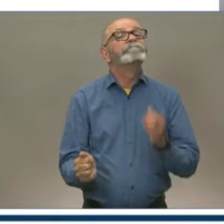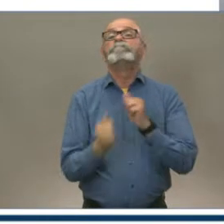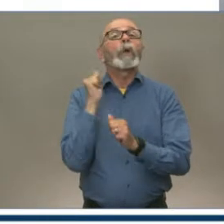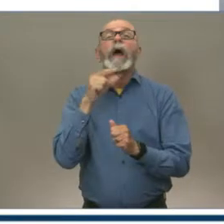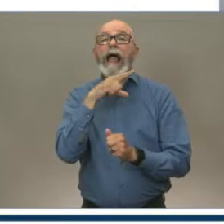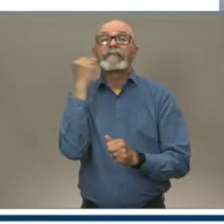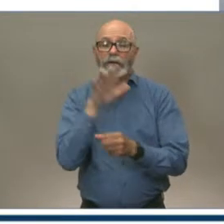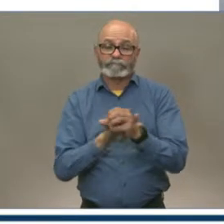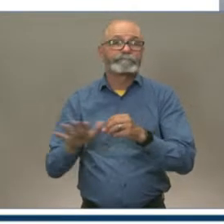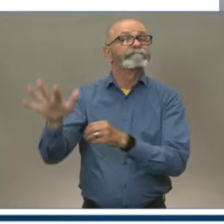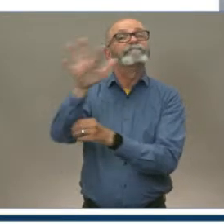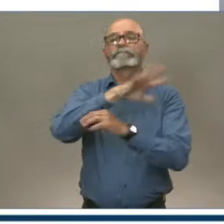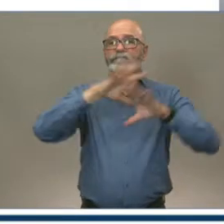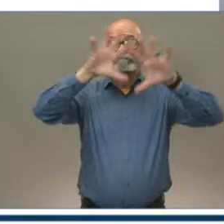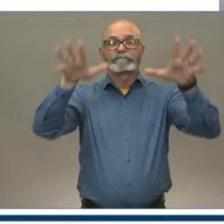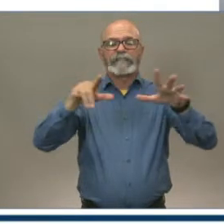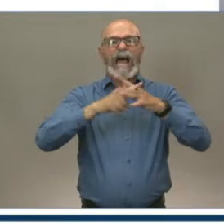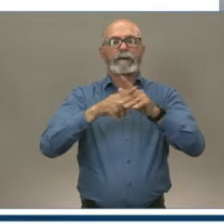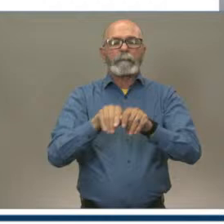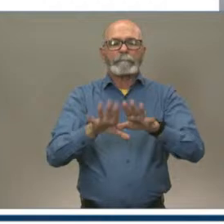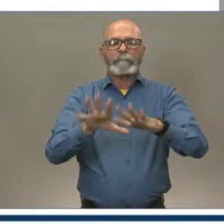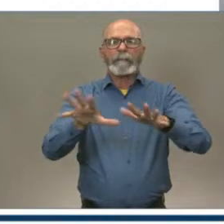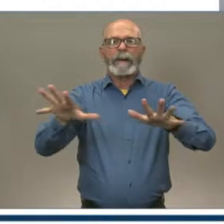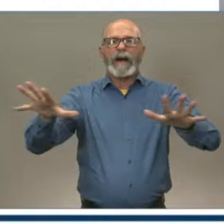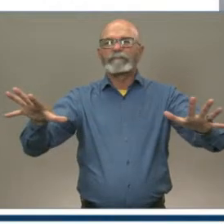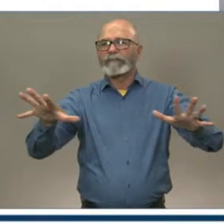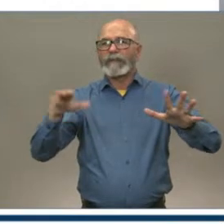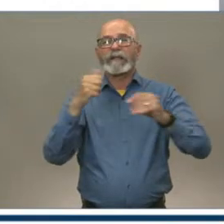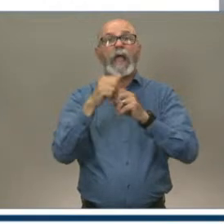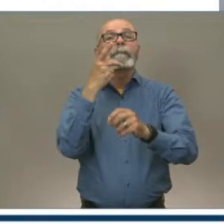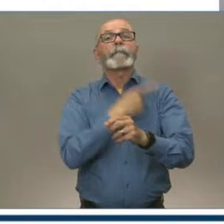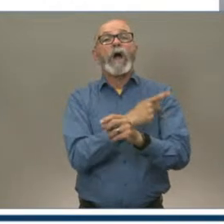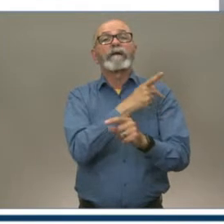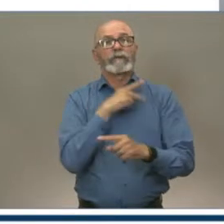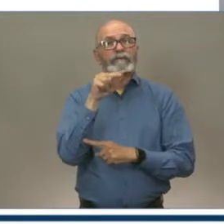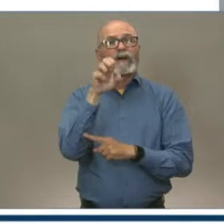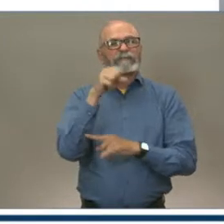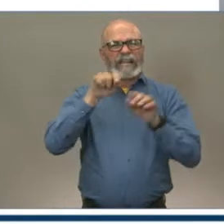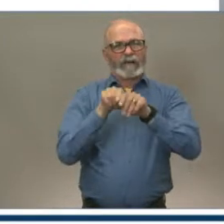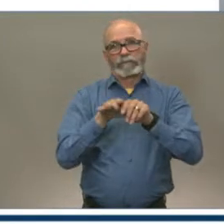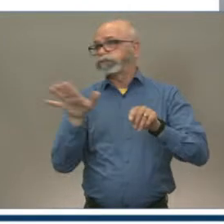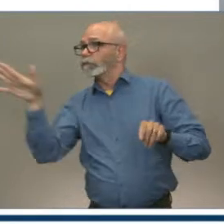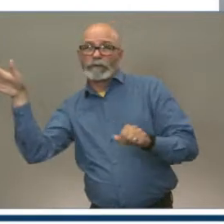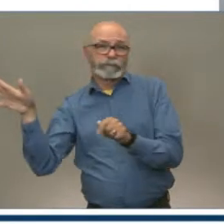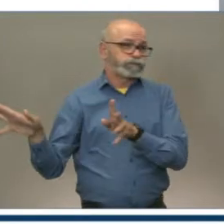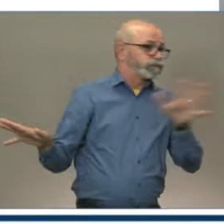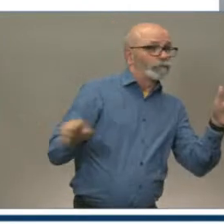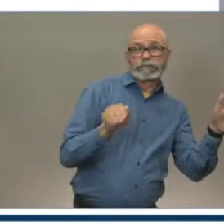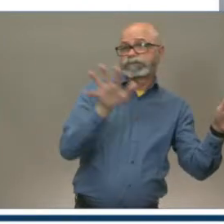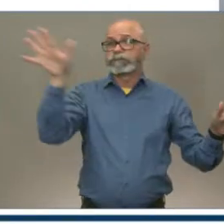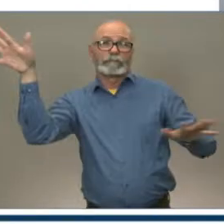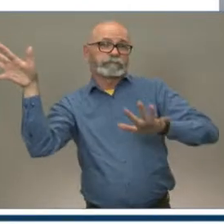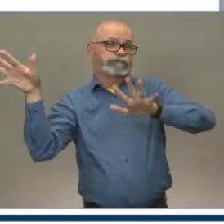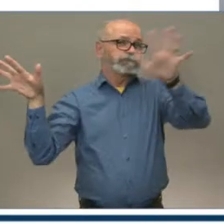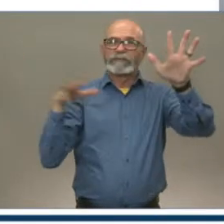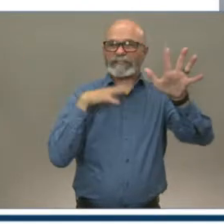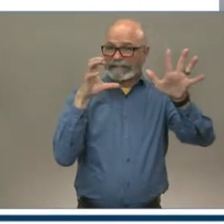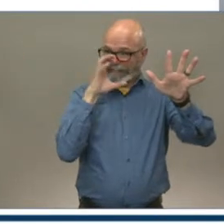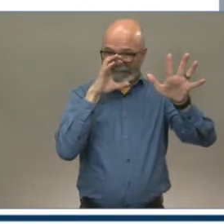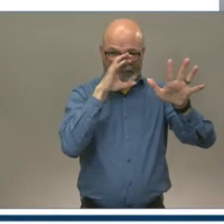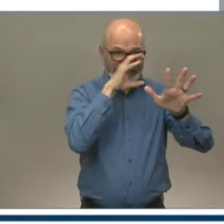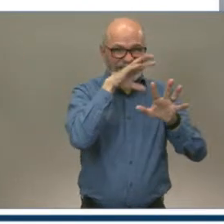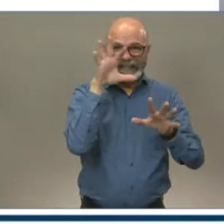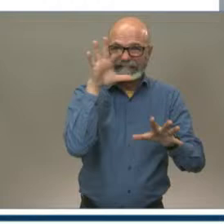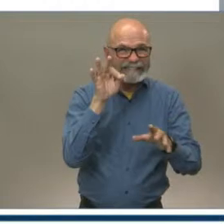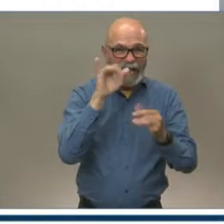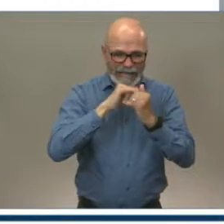now spread to every region of the province. The virus is spreading and we have to find a way to contain it. Large social gatherings in the